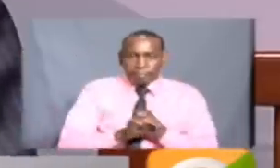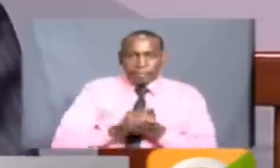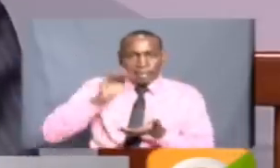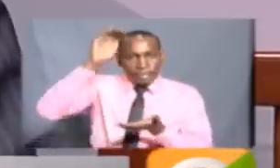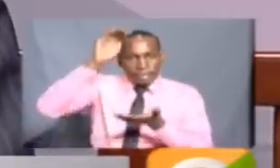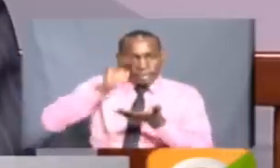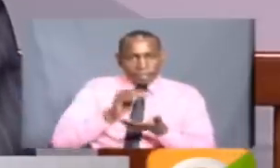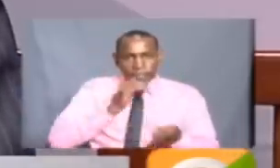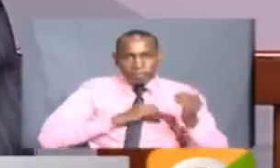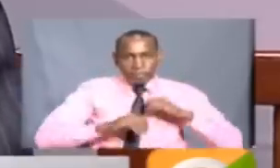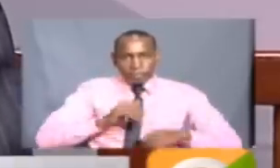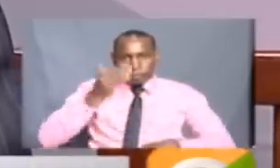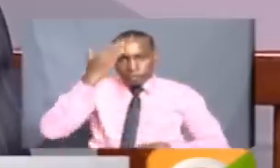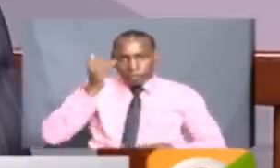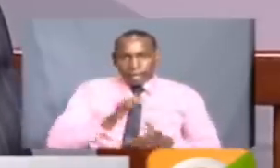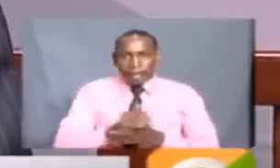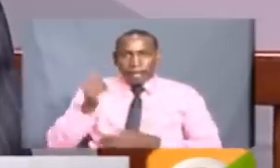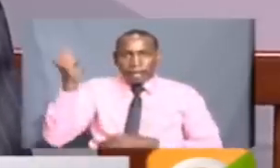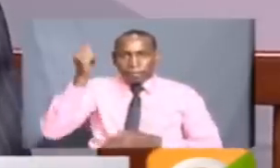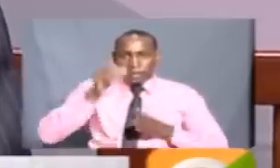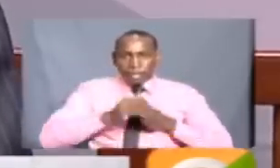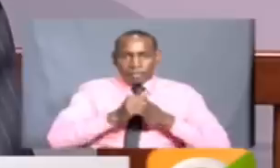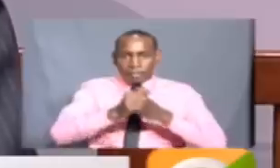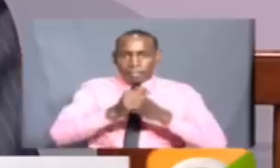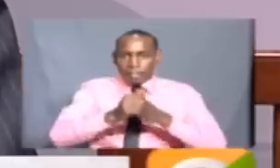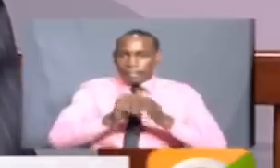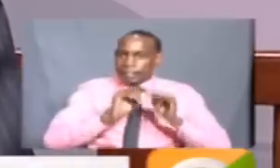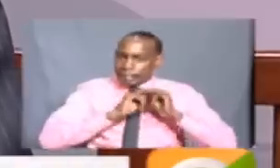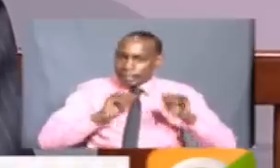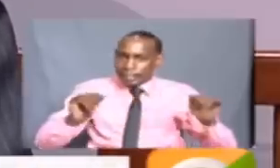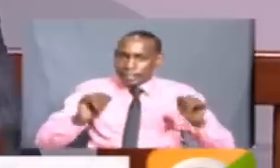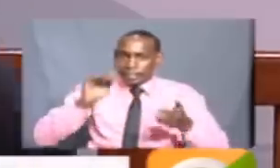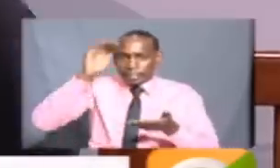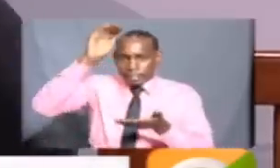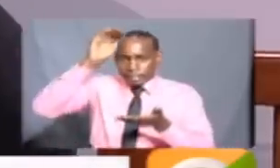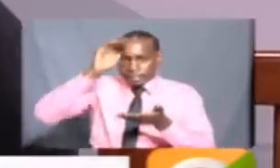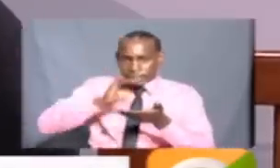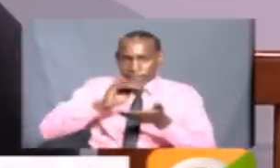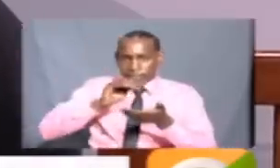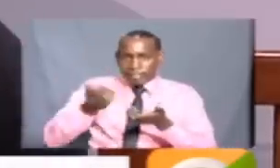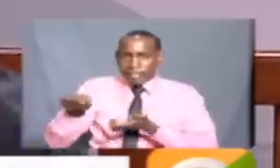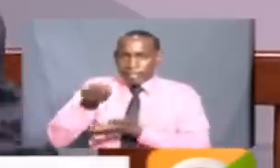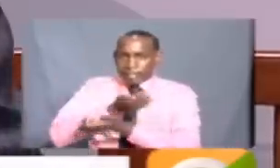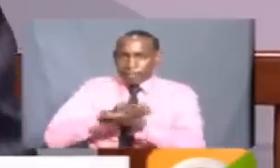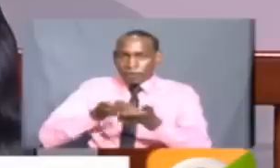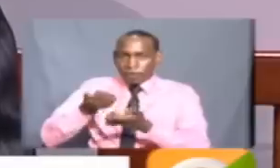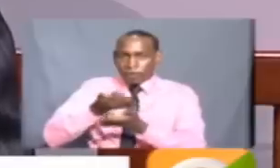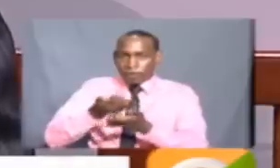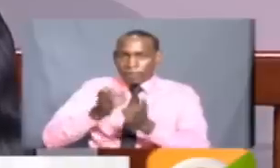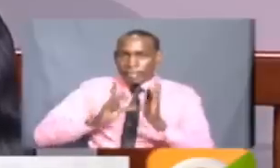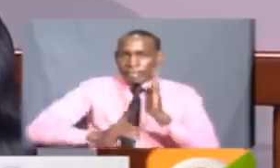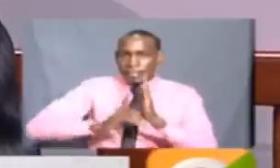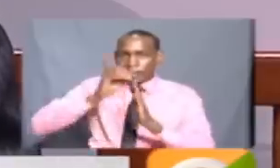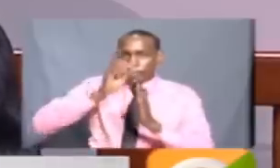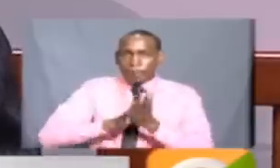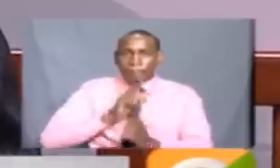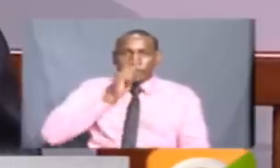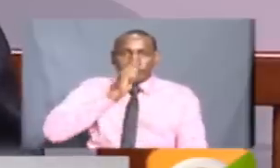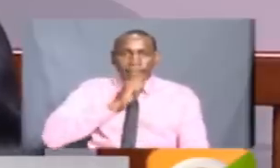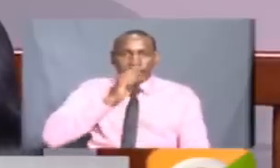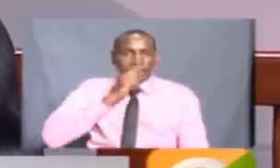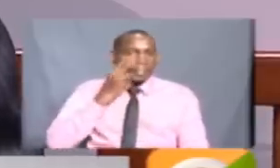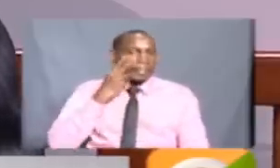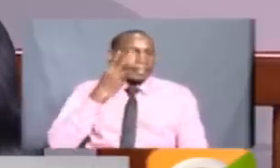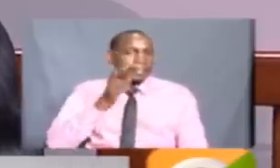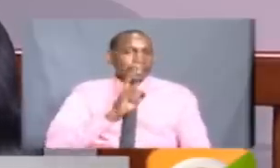reduced corruption because the political leadership was clear, and they reduced it and the economy grew. In Tanzania, you can see that